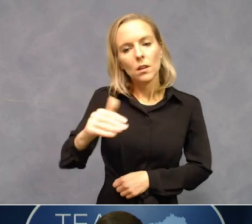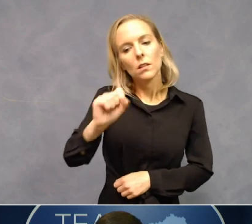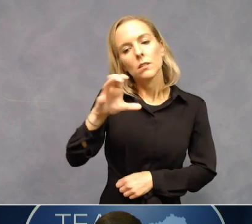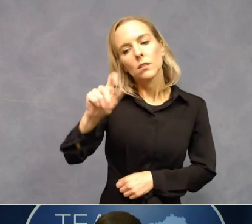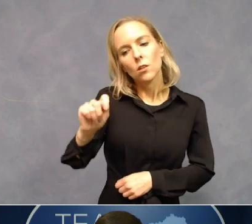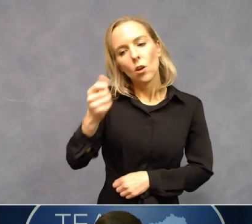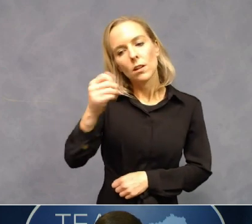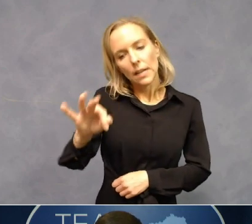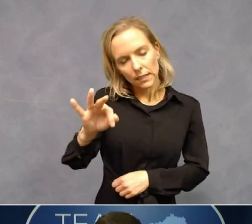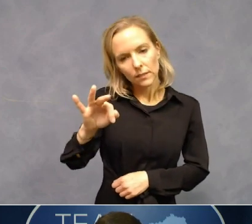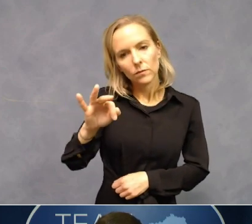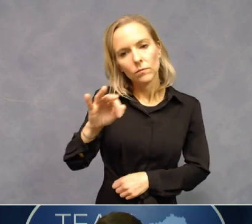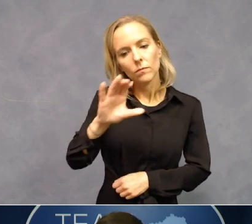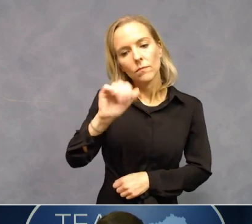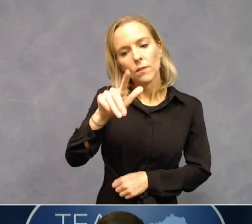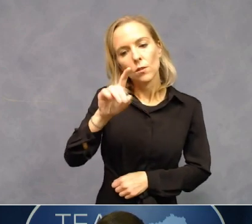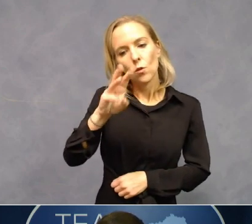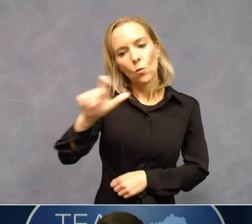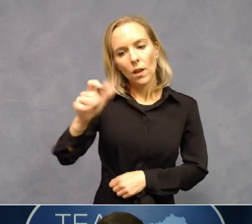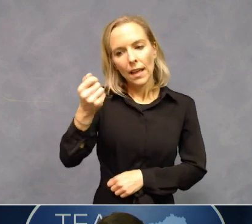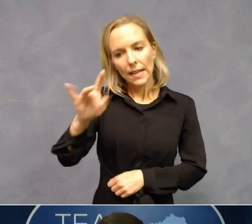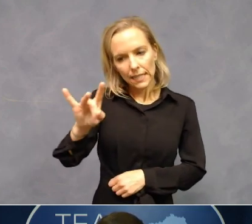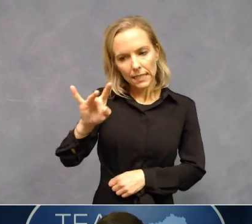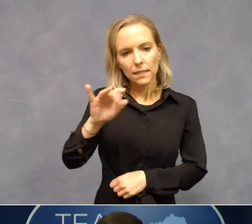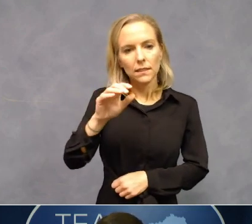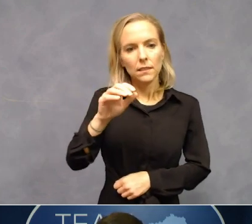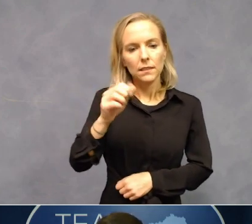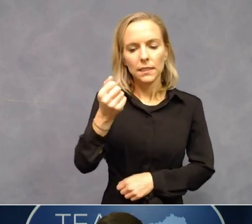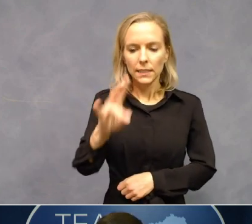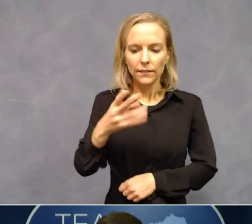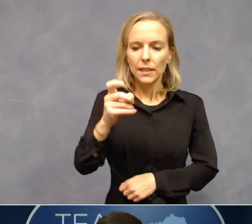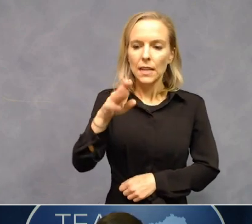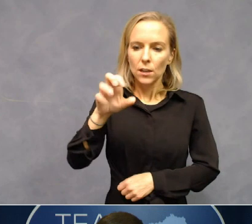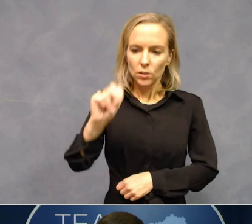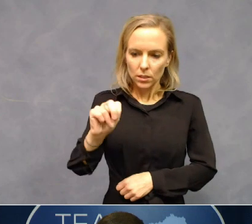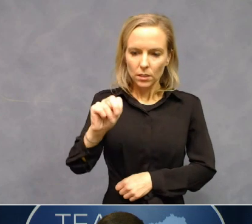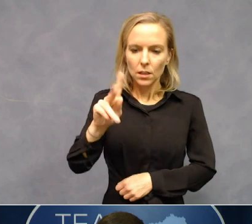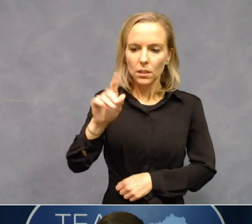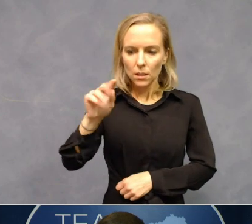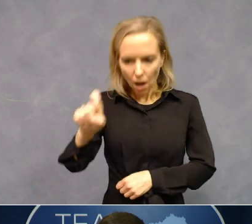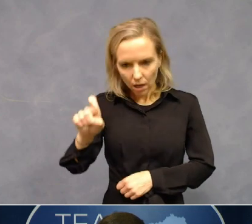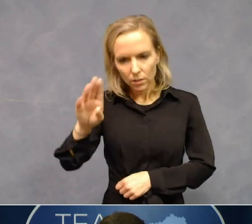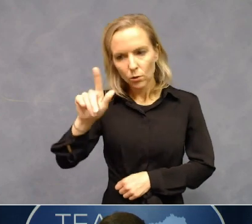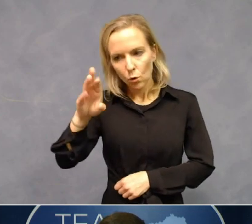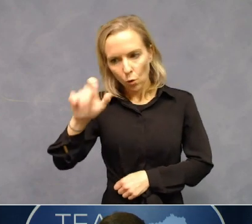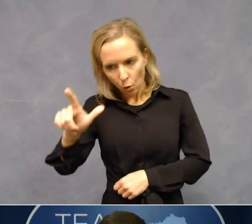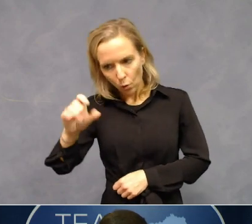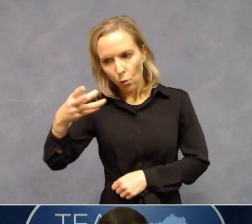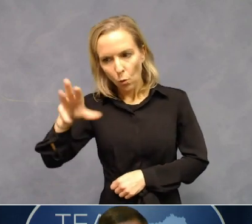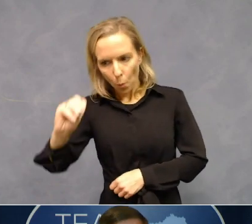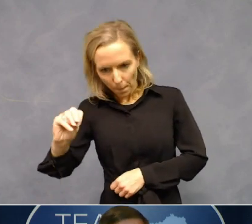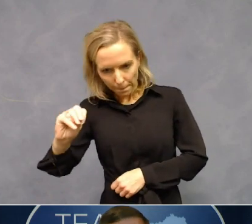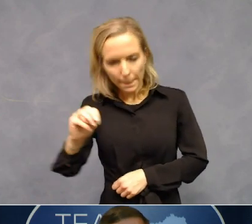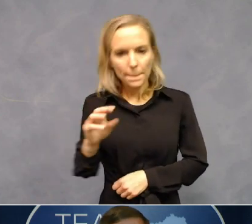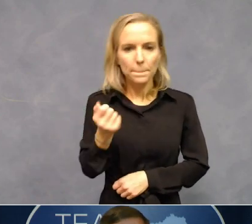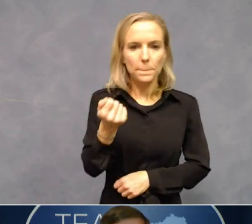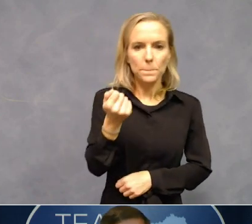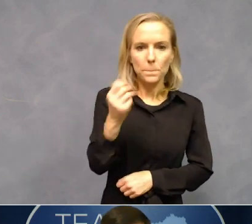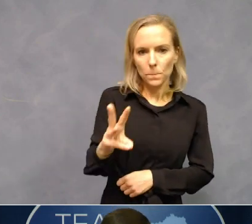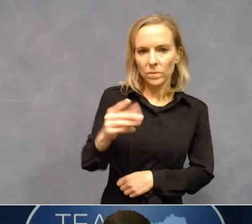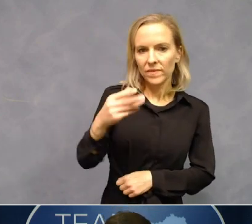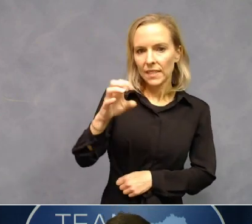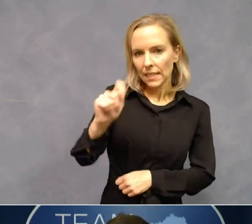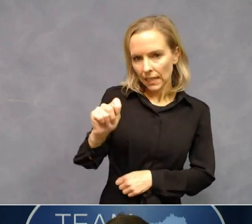19, Caldwell, 18, 17 for Henderson, Knox, Laurel, and Oldham, 16 for Garrett